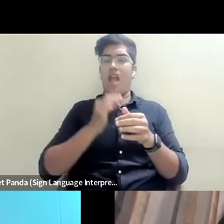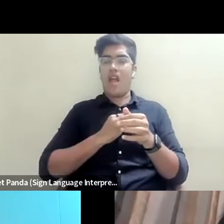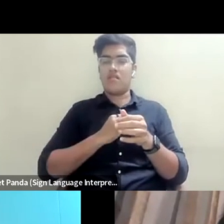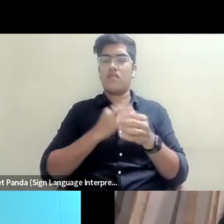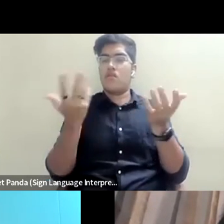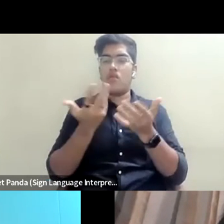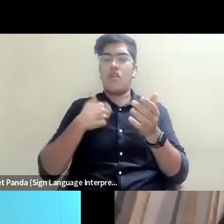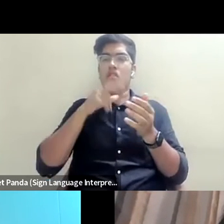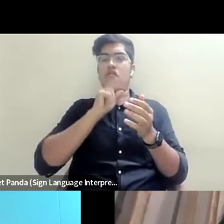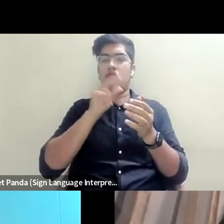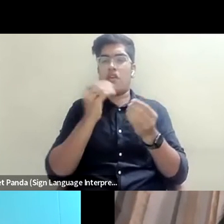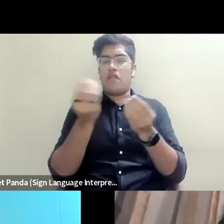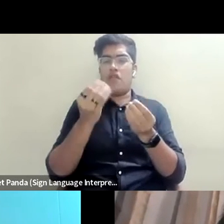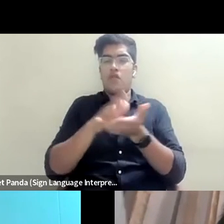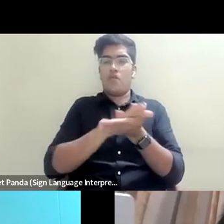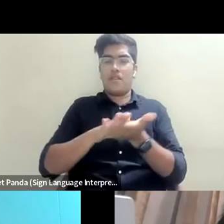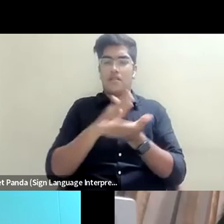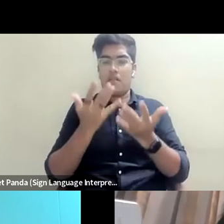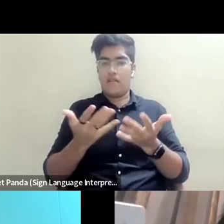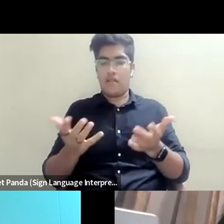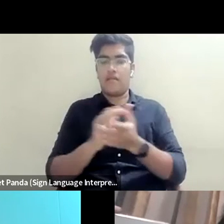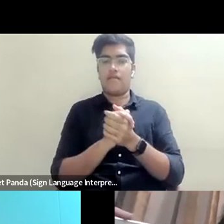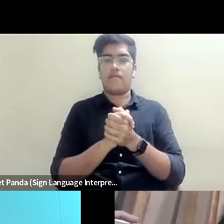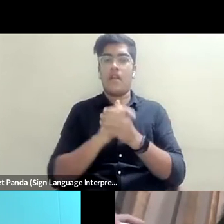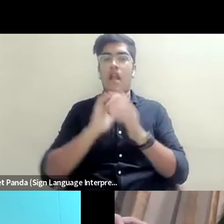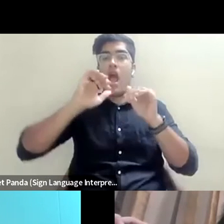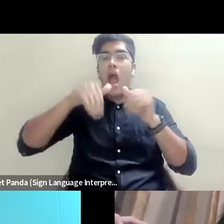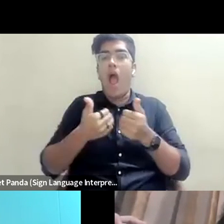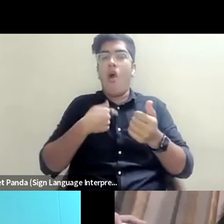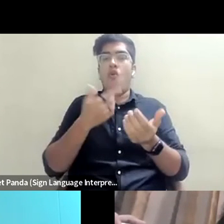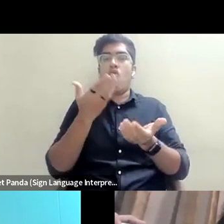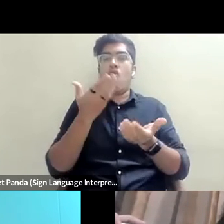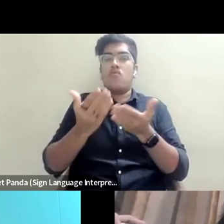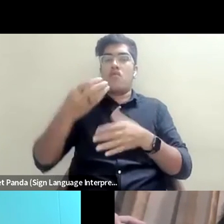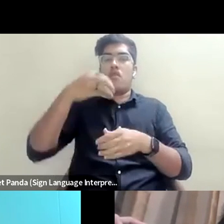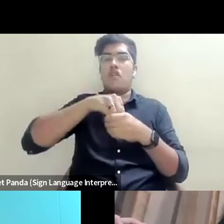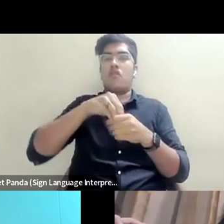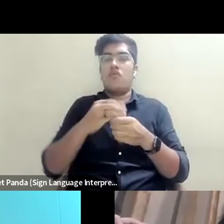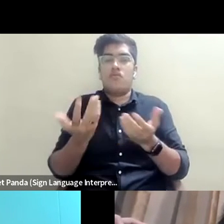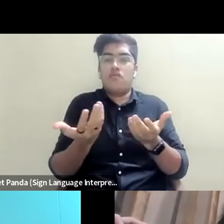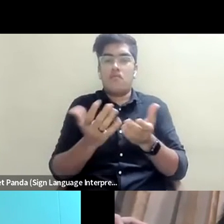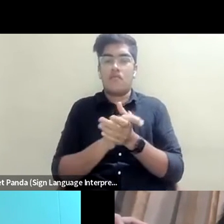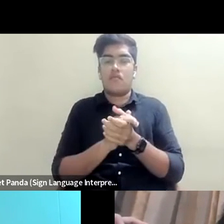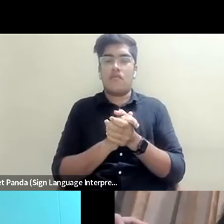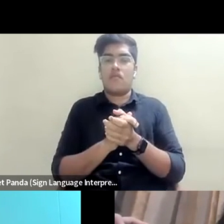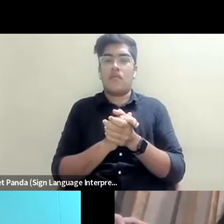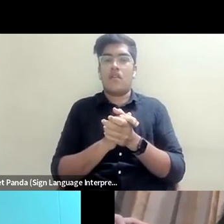two things: how to measure inclusion and